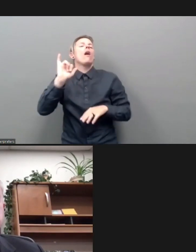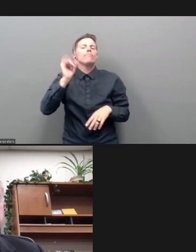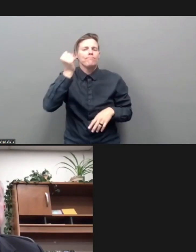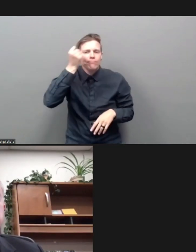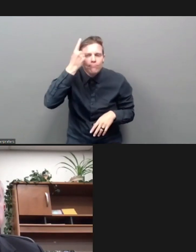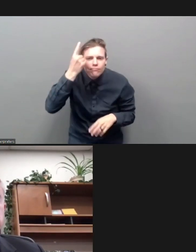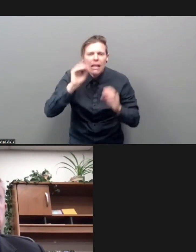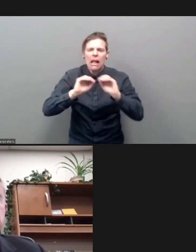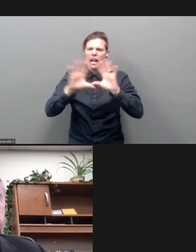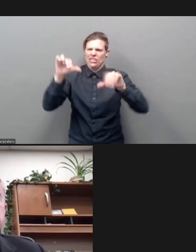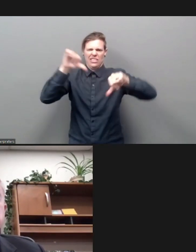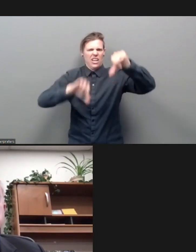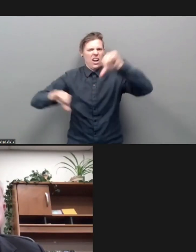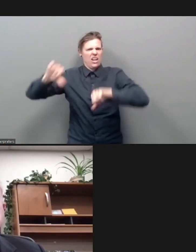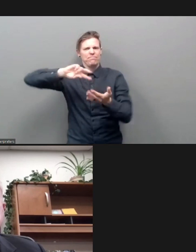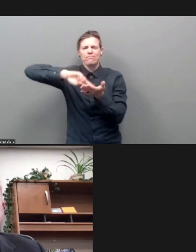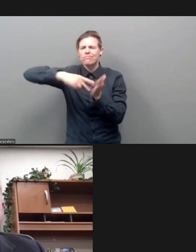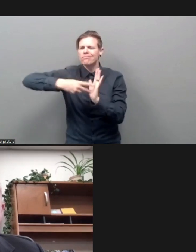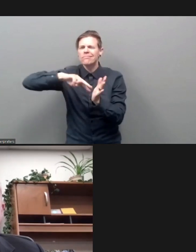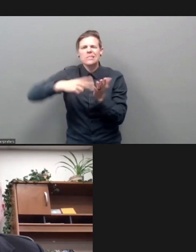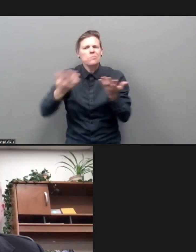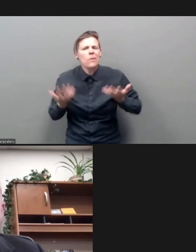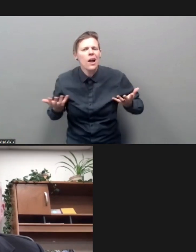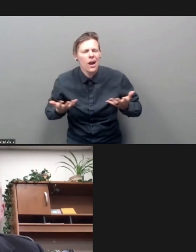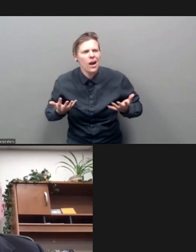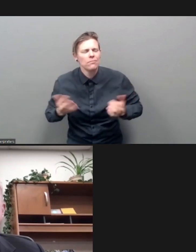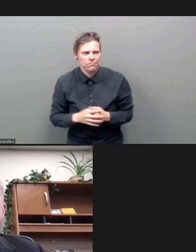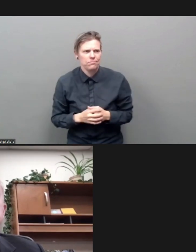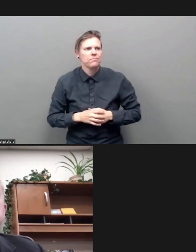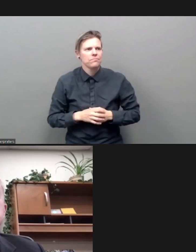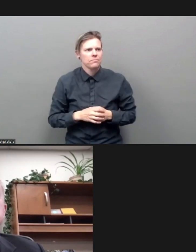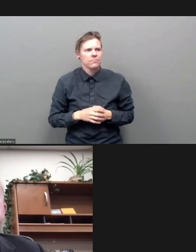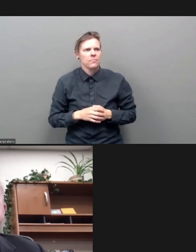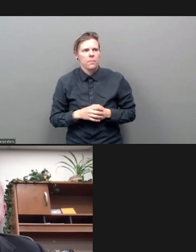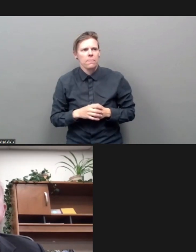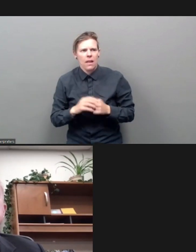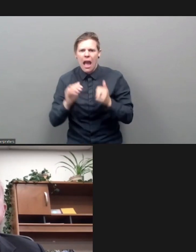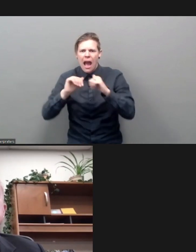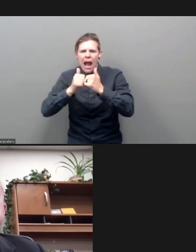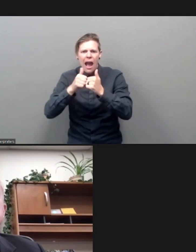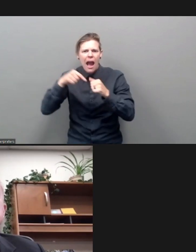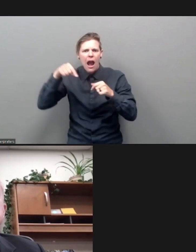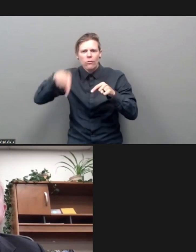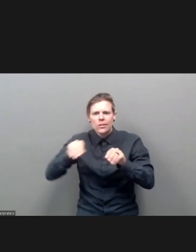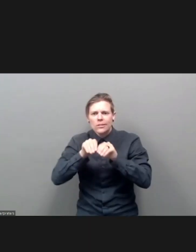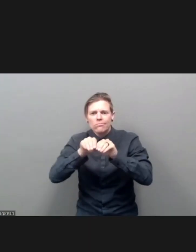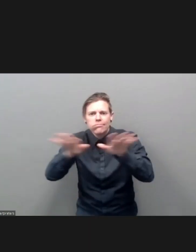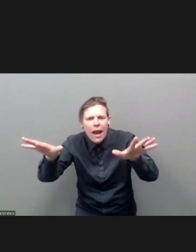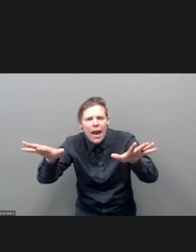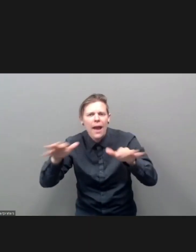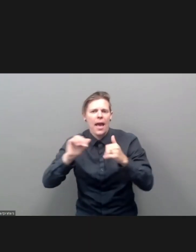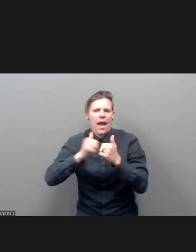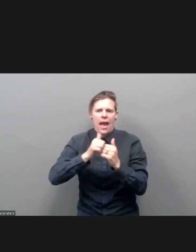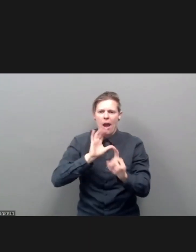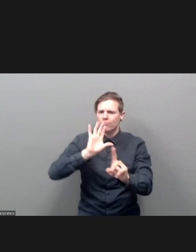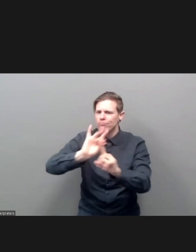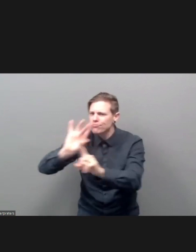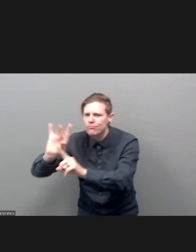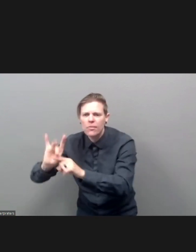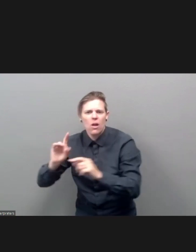of infection issues are. We follow, of course, the science at CDC and their data,